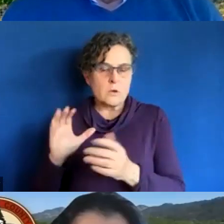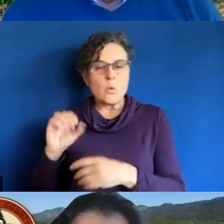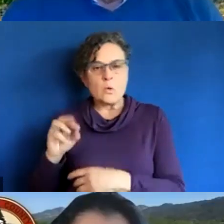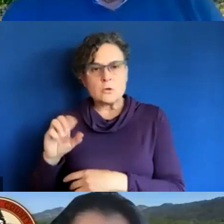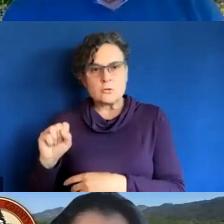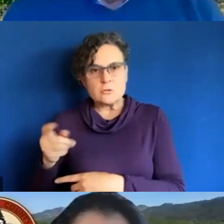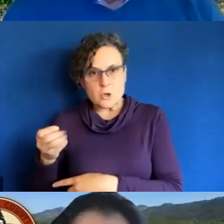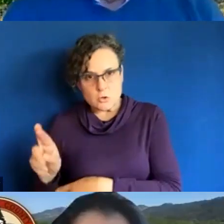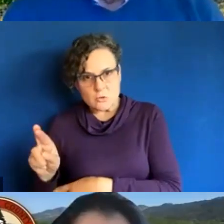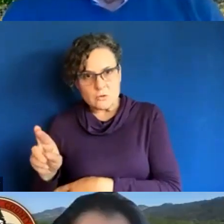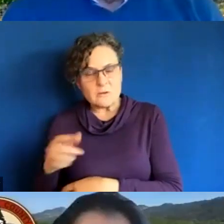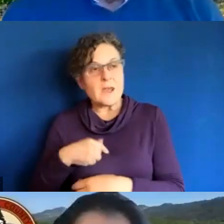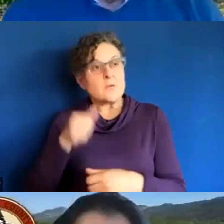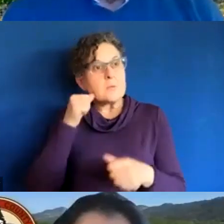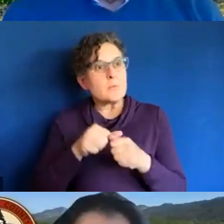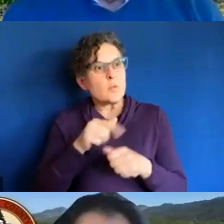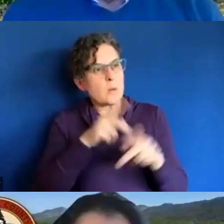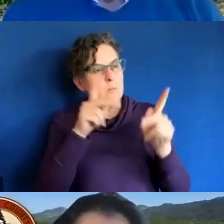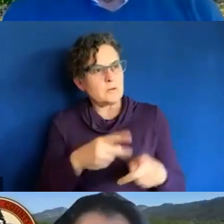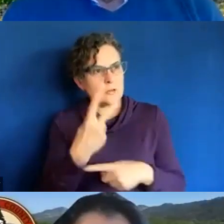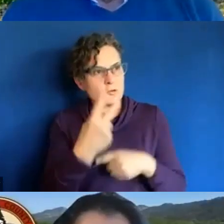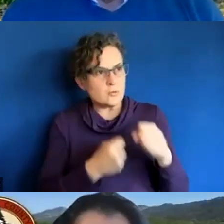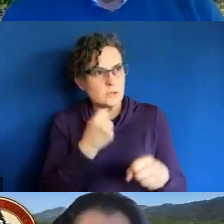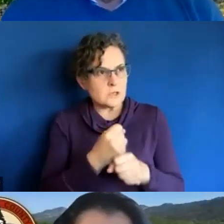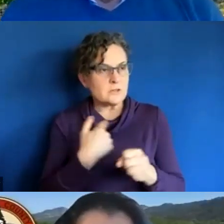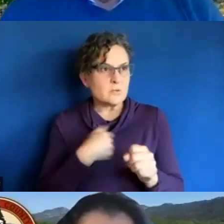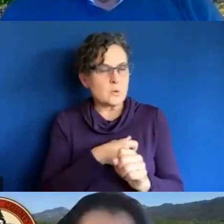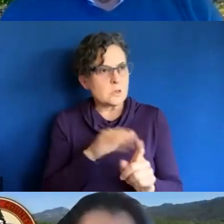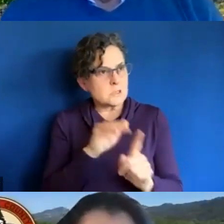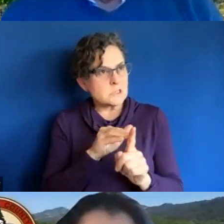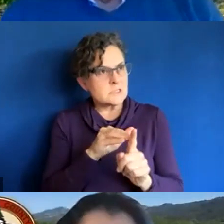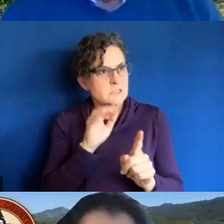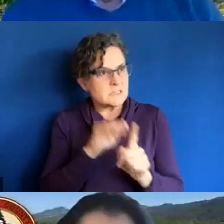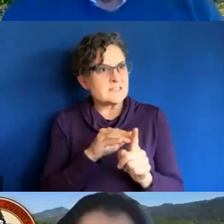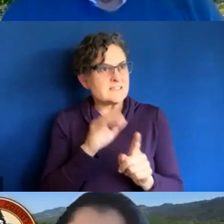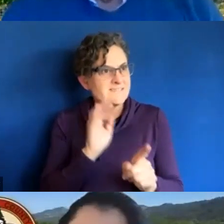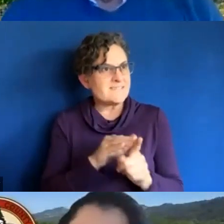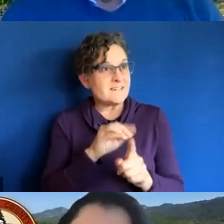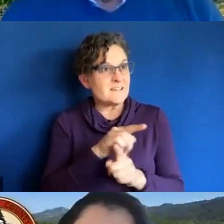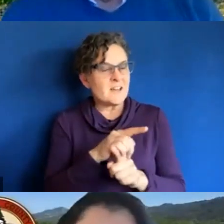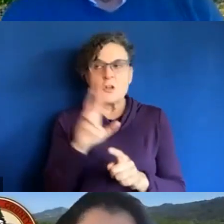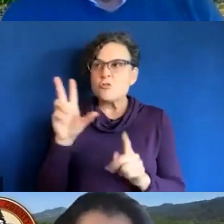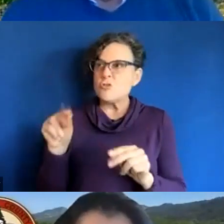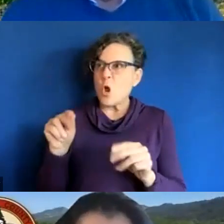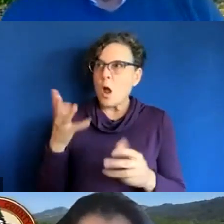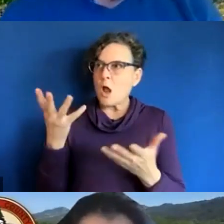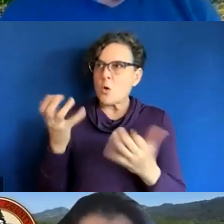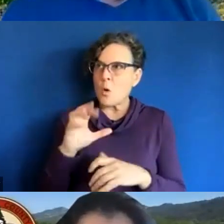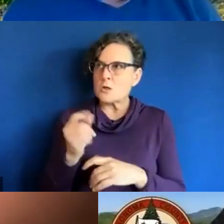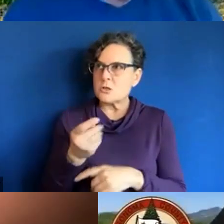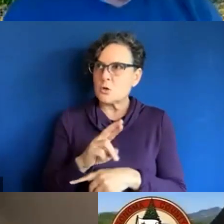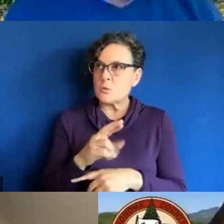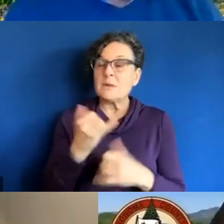2 years of doing this, he refused to he just refused shelter every time. And now the guy's in a county